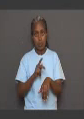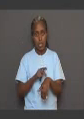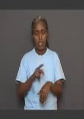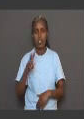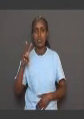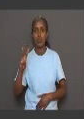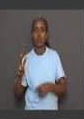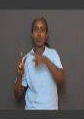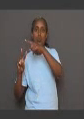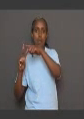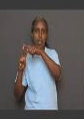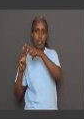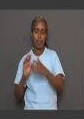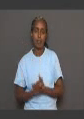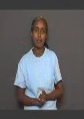is 2 pi.